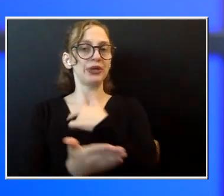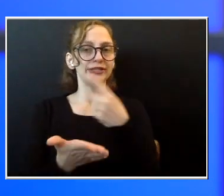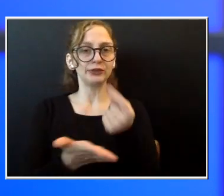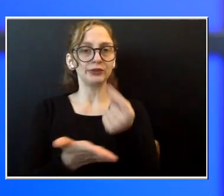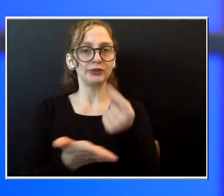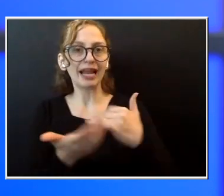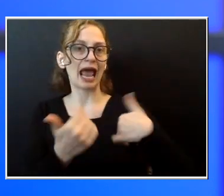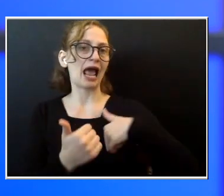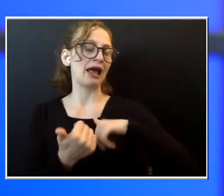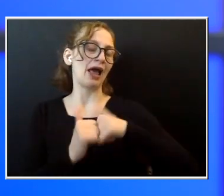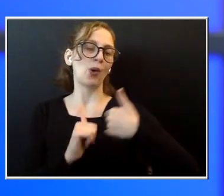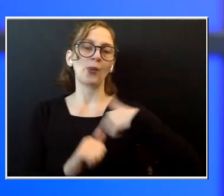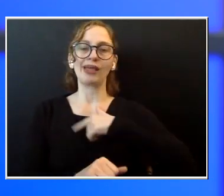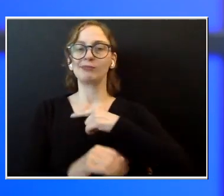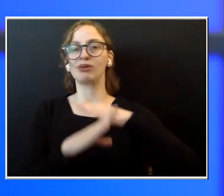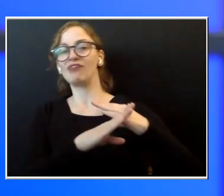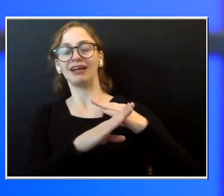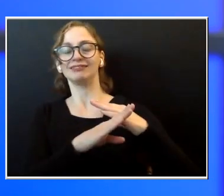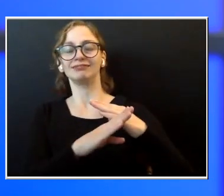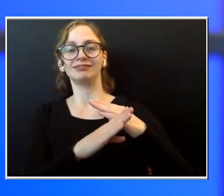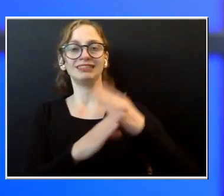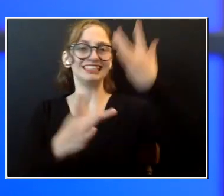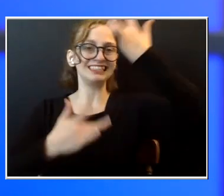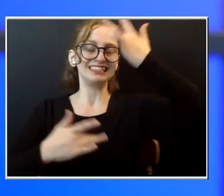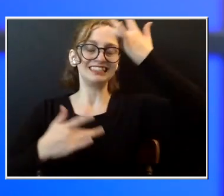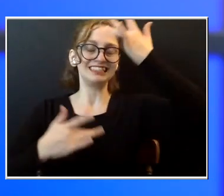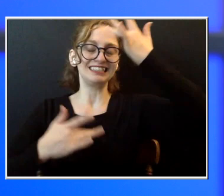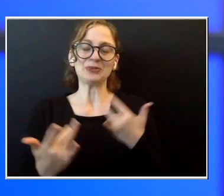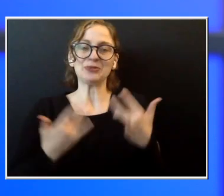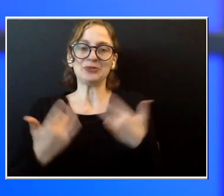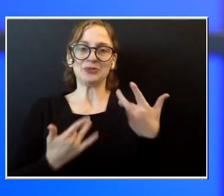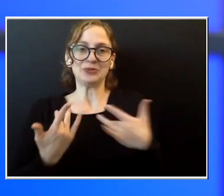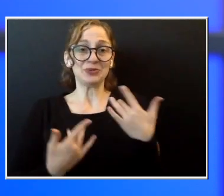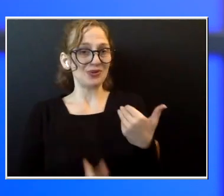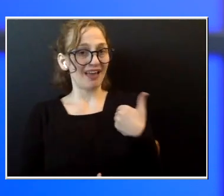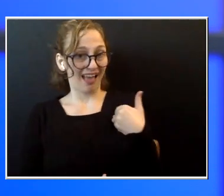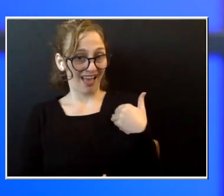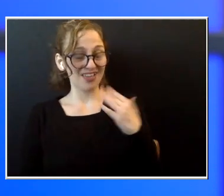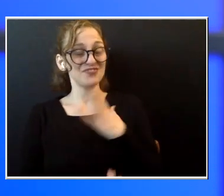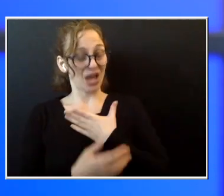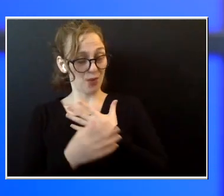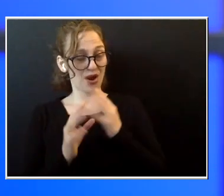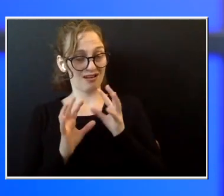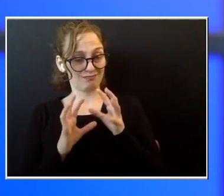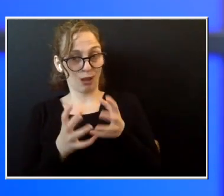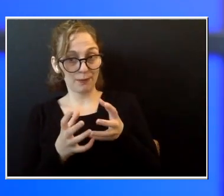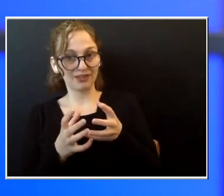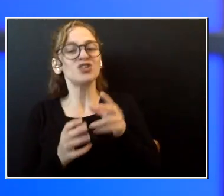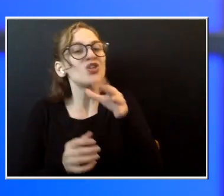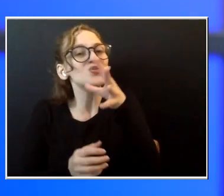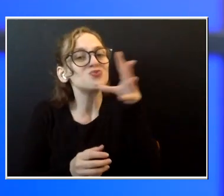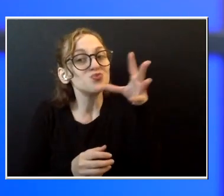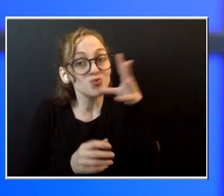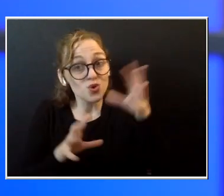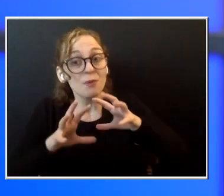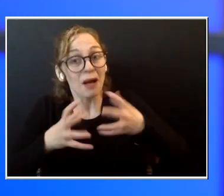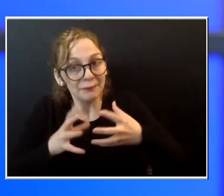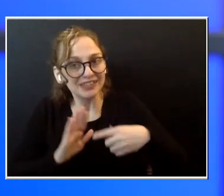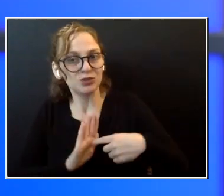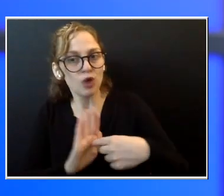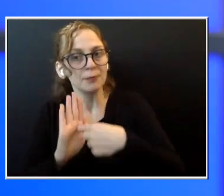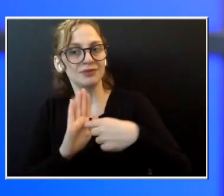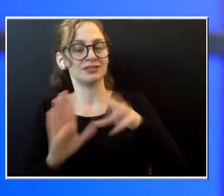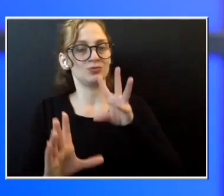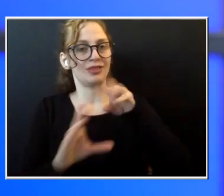exciting. And to have our population, and also the rural population, underrepresented in these studies